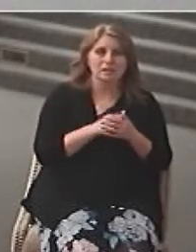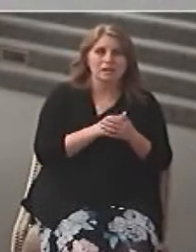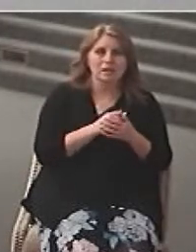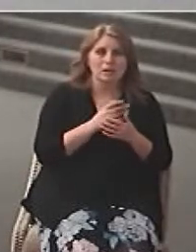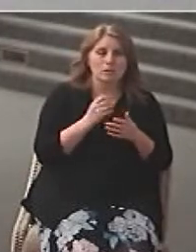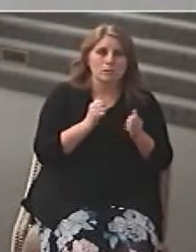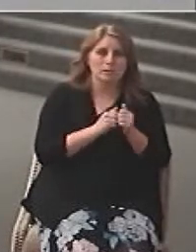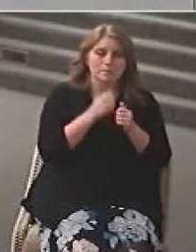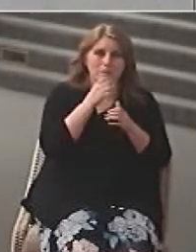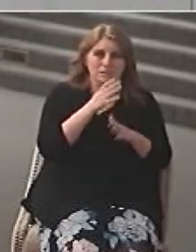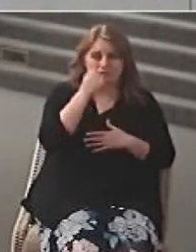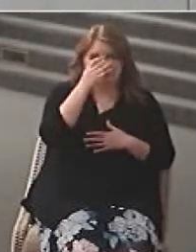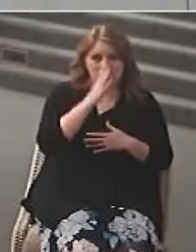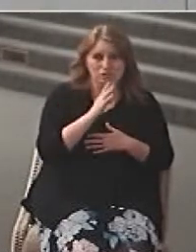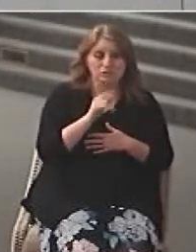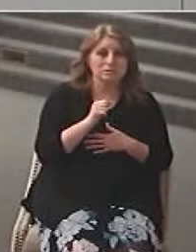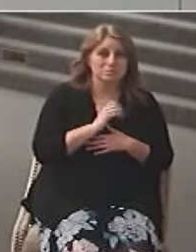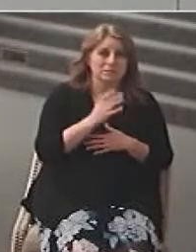where you're supposed to be.